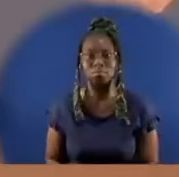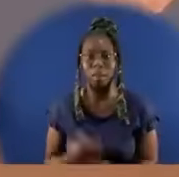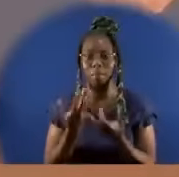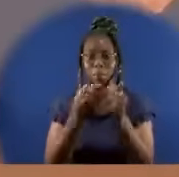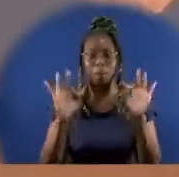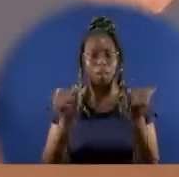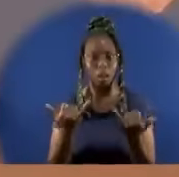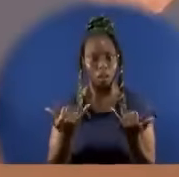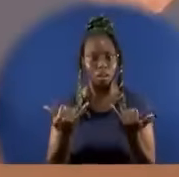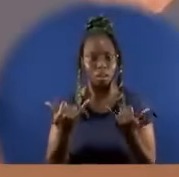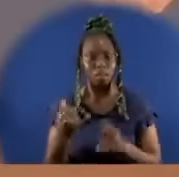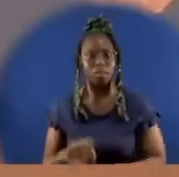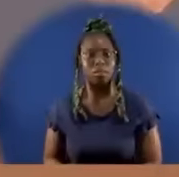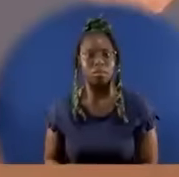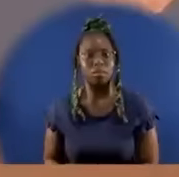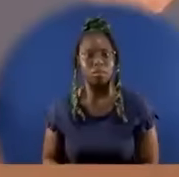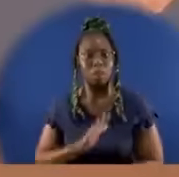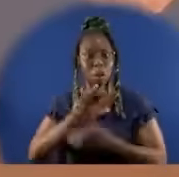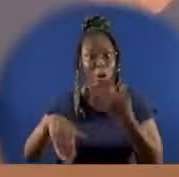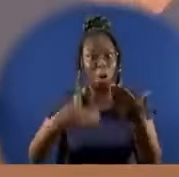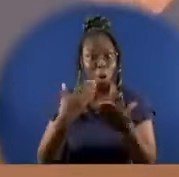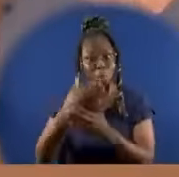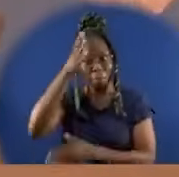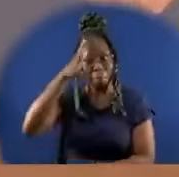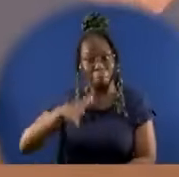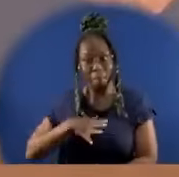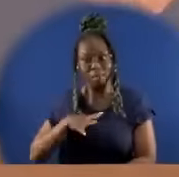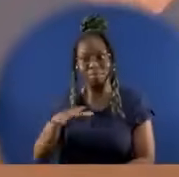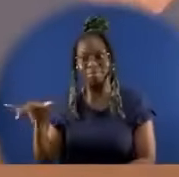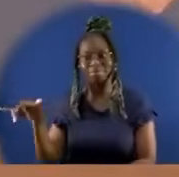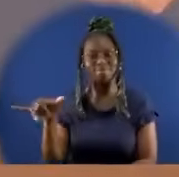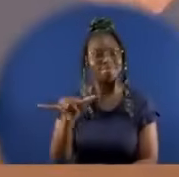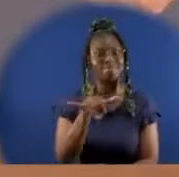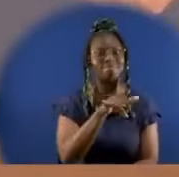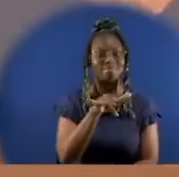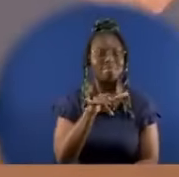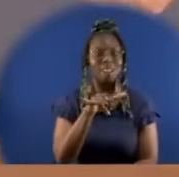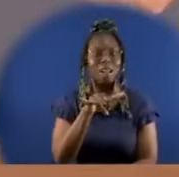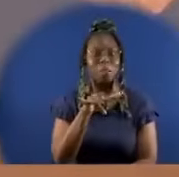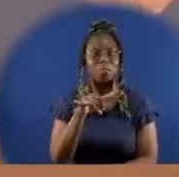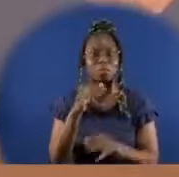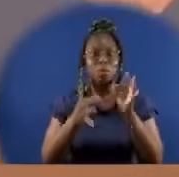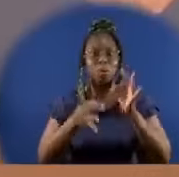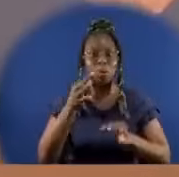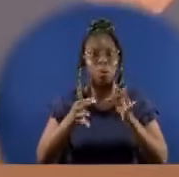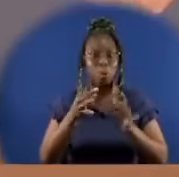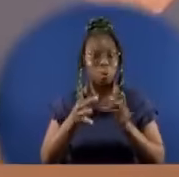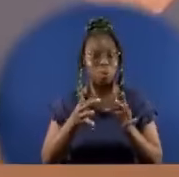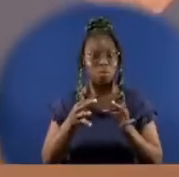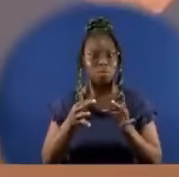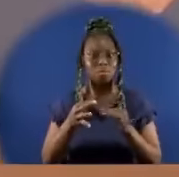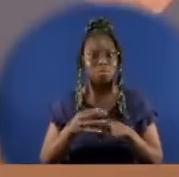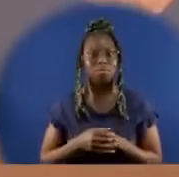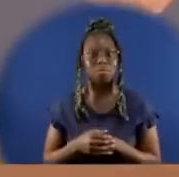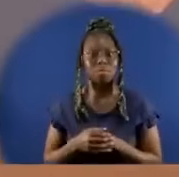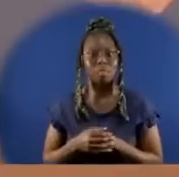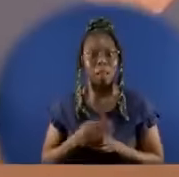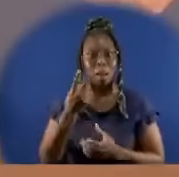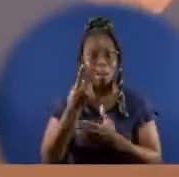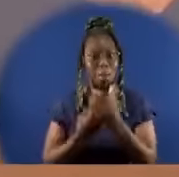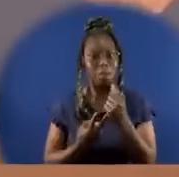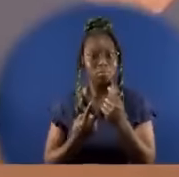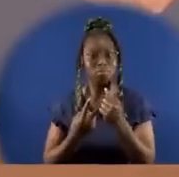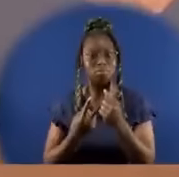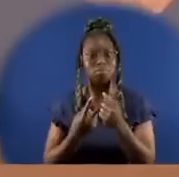that these brothers were exonerated in the same courthouse where Donald Trump spent the last several weeks, and he was convicted, and they were convicted in the same